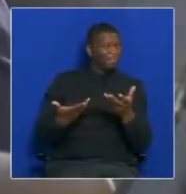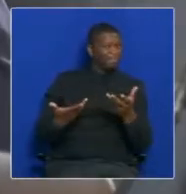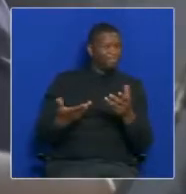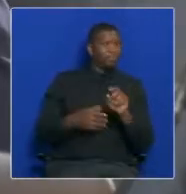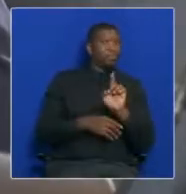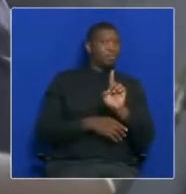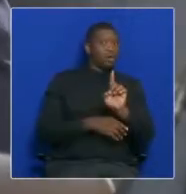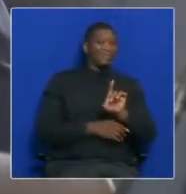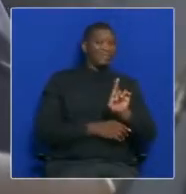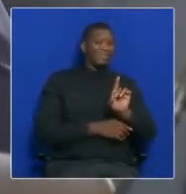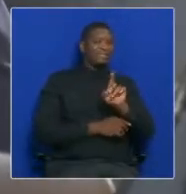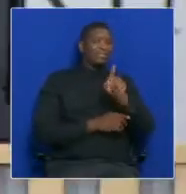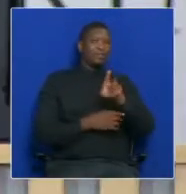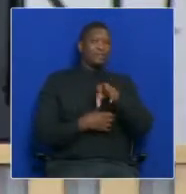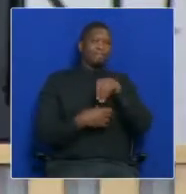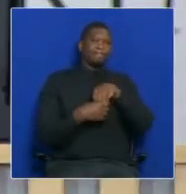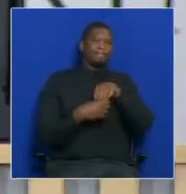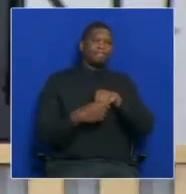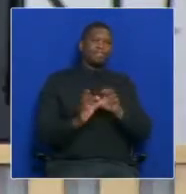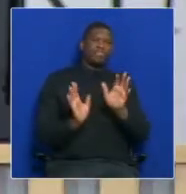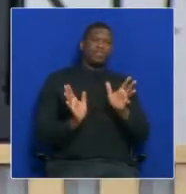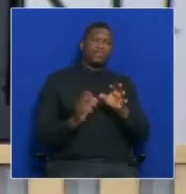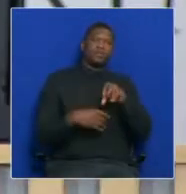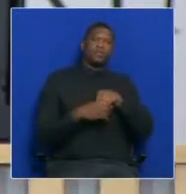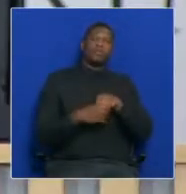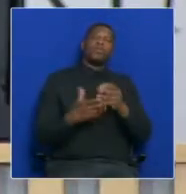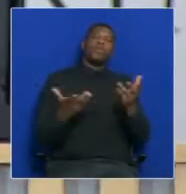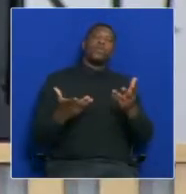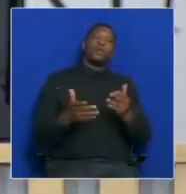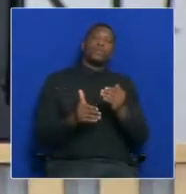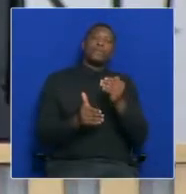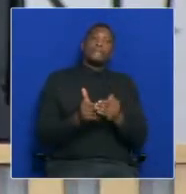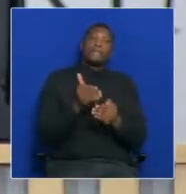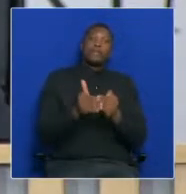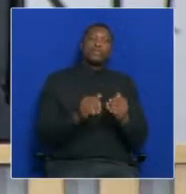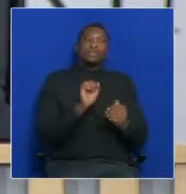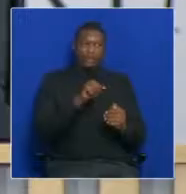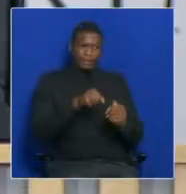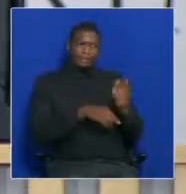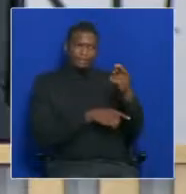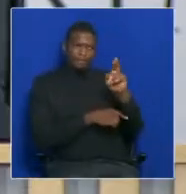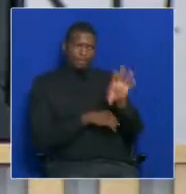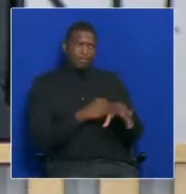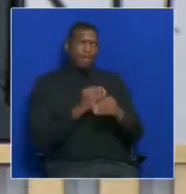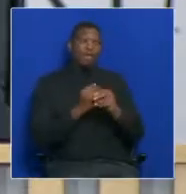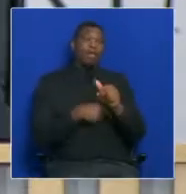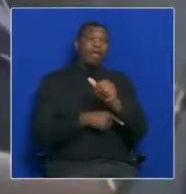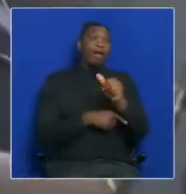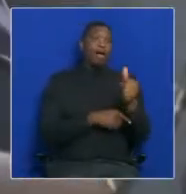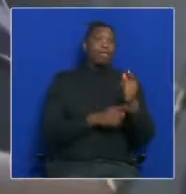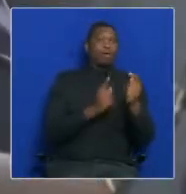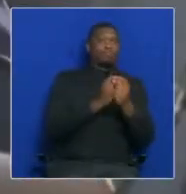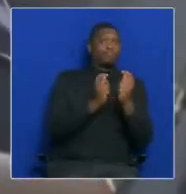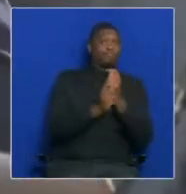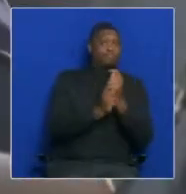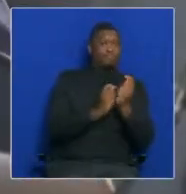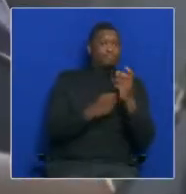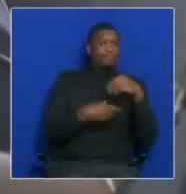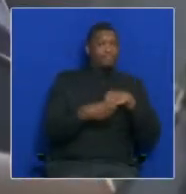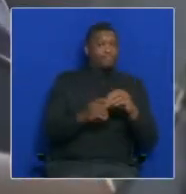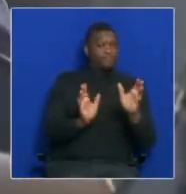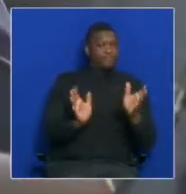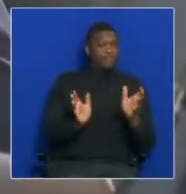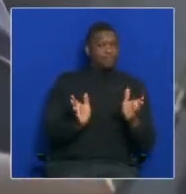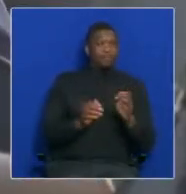Yes. in the processes. Yes, and other prosecutors. So the only one that is truly